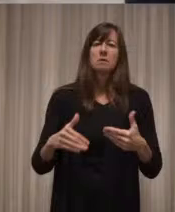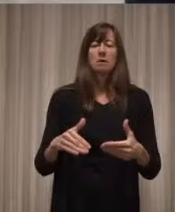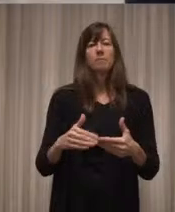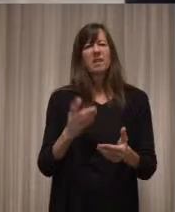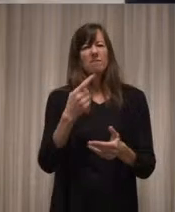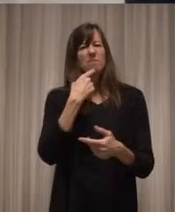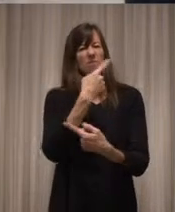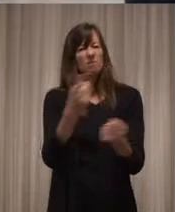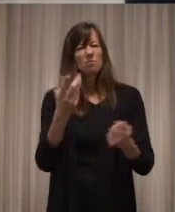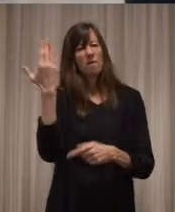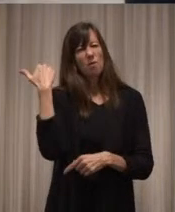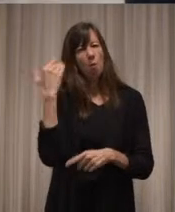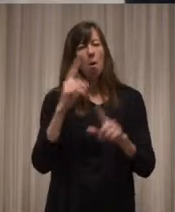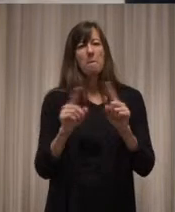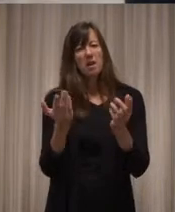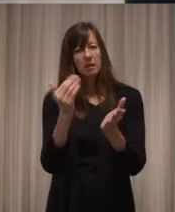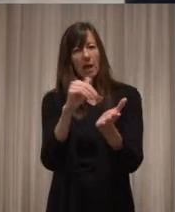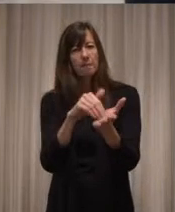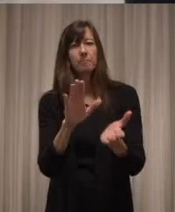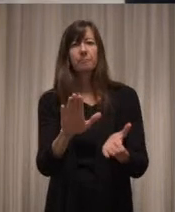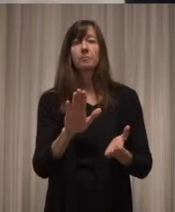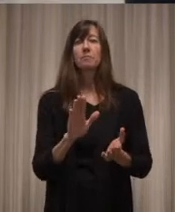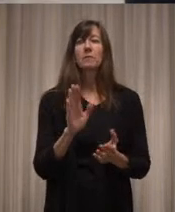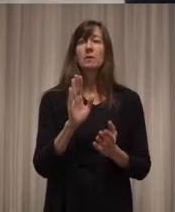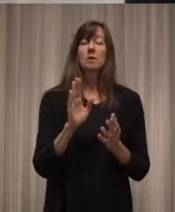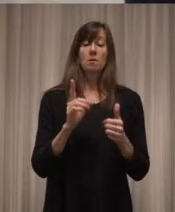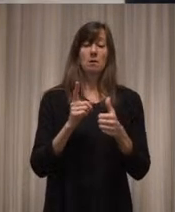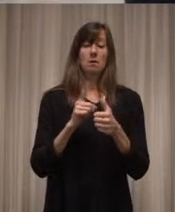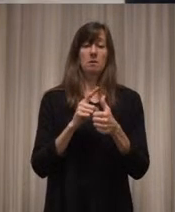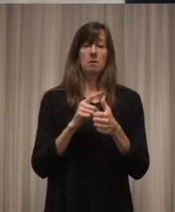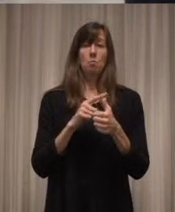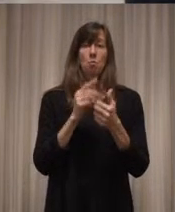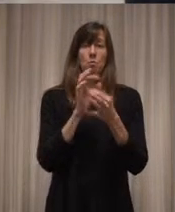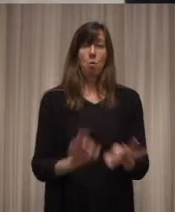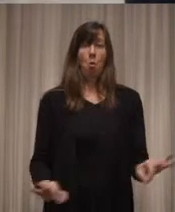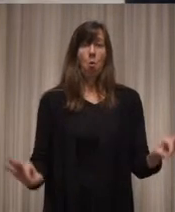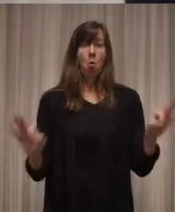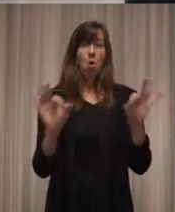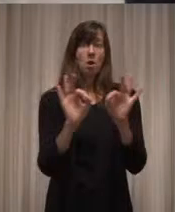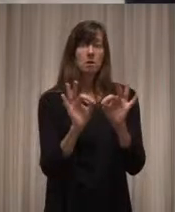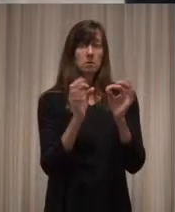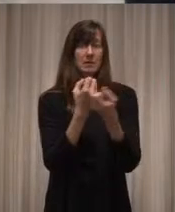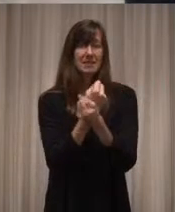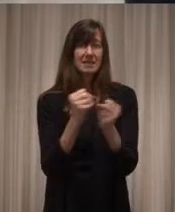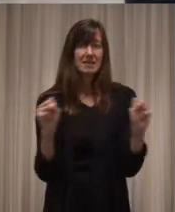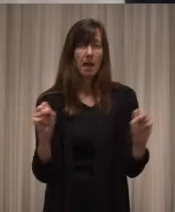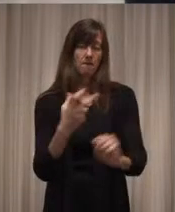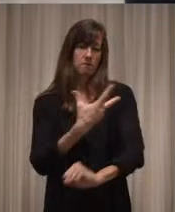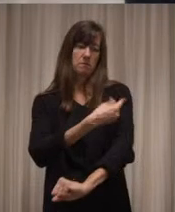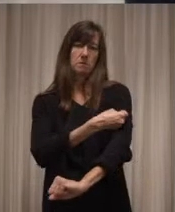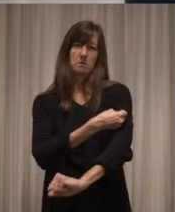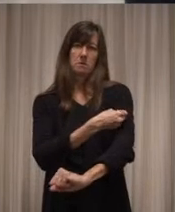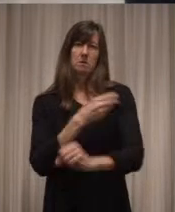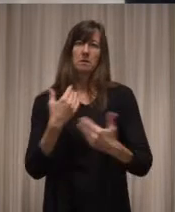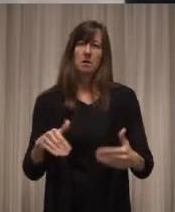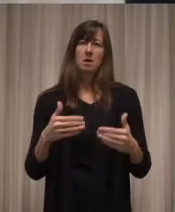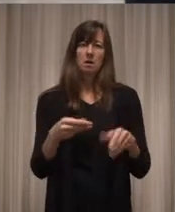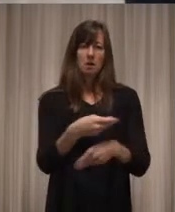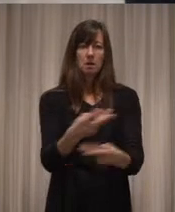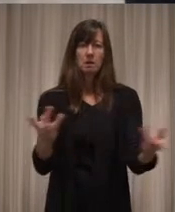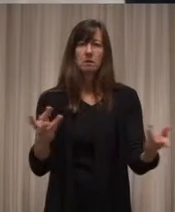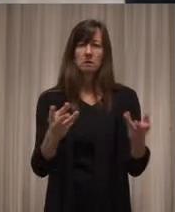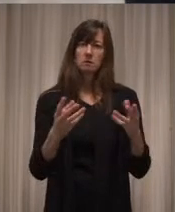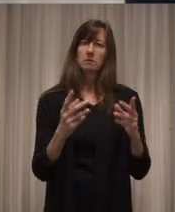and equitably distributing the vaccine is the single most important and single most difficult operation that we